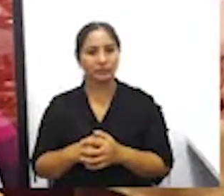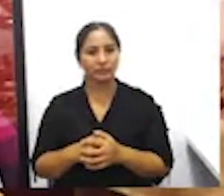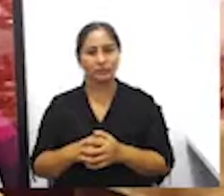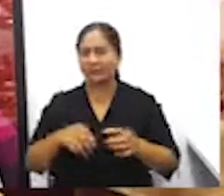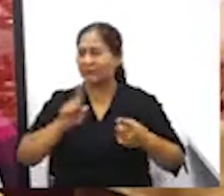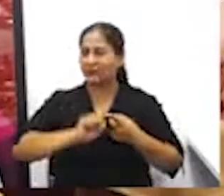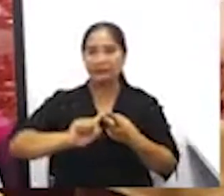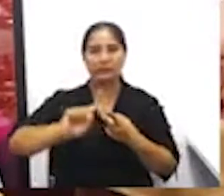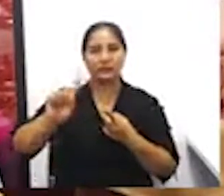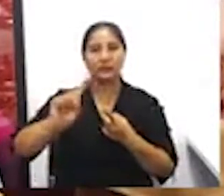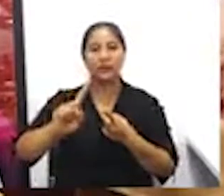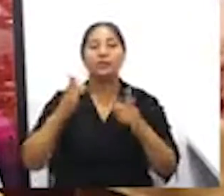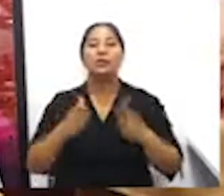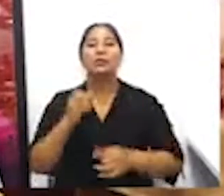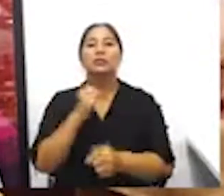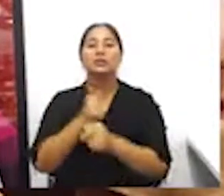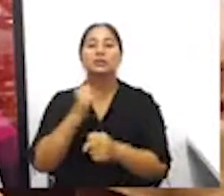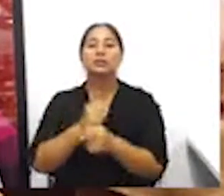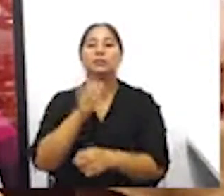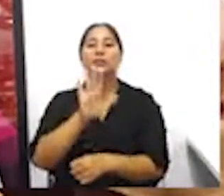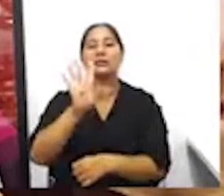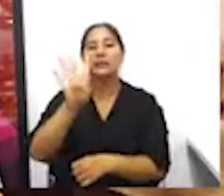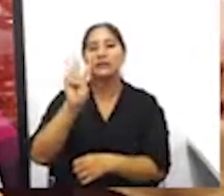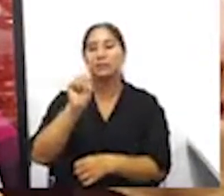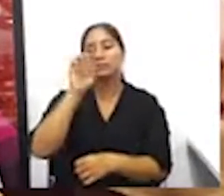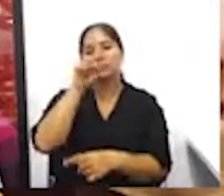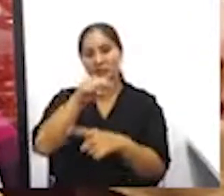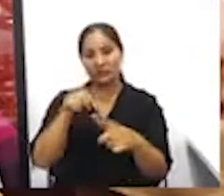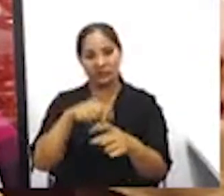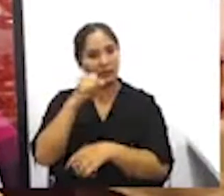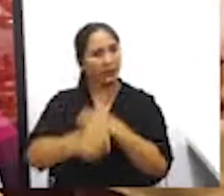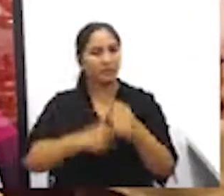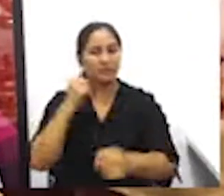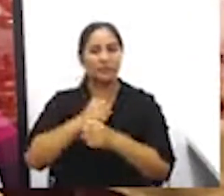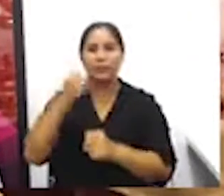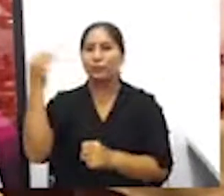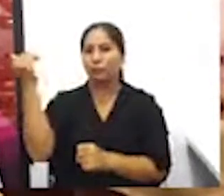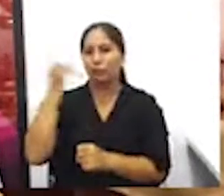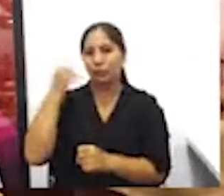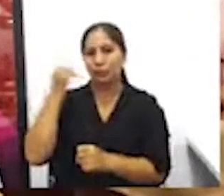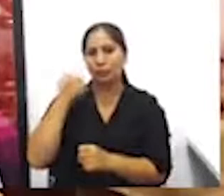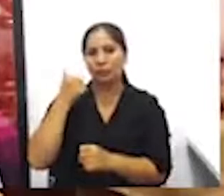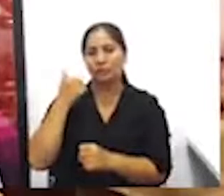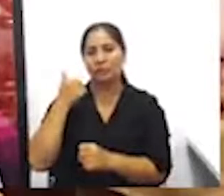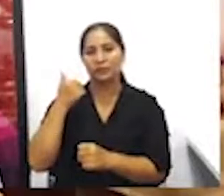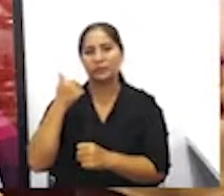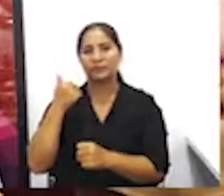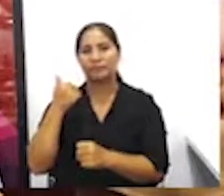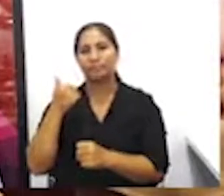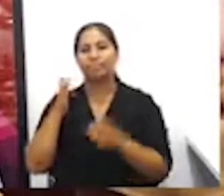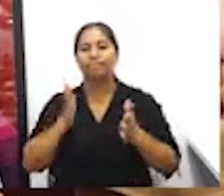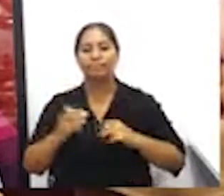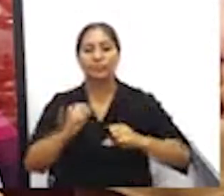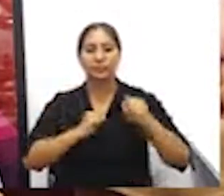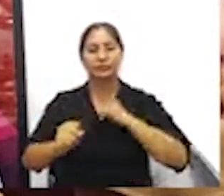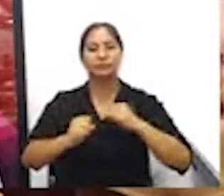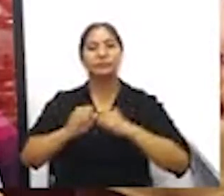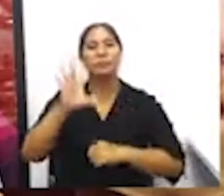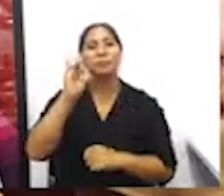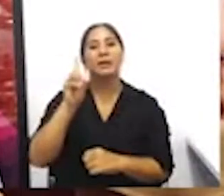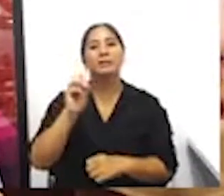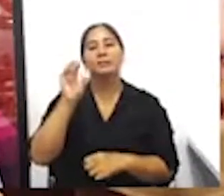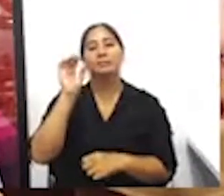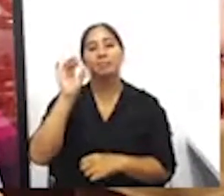ASEAN. So, and at the same time, we know that about 80,000 youth will come to the